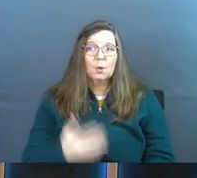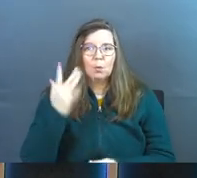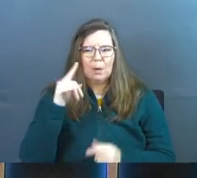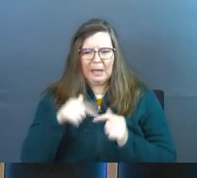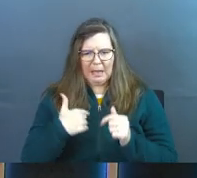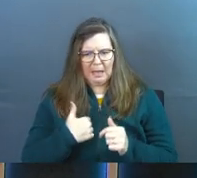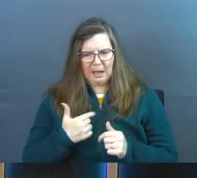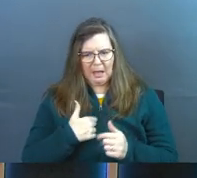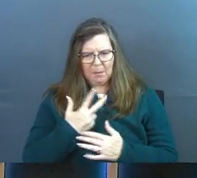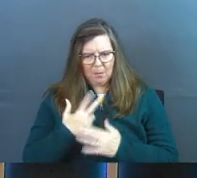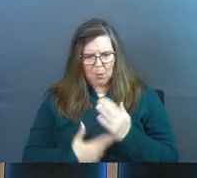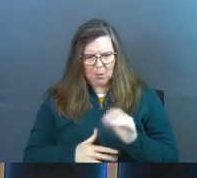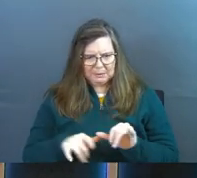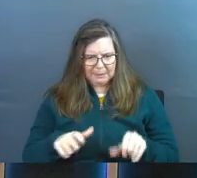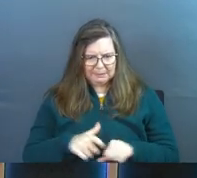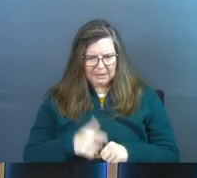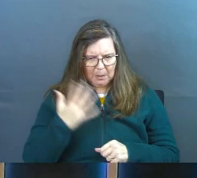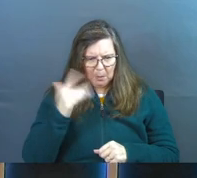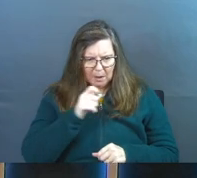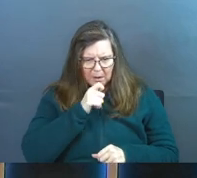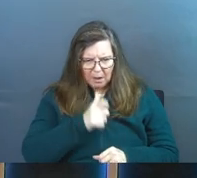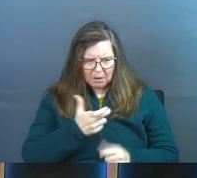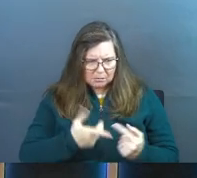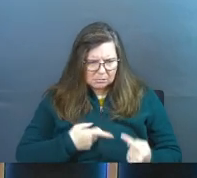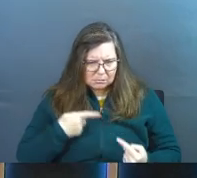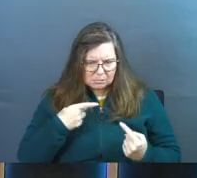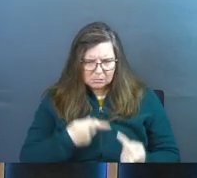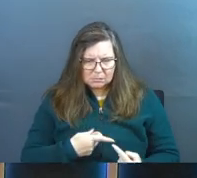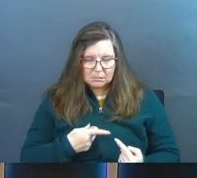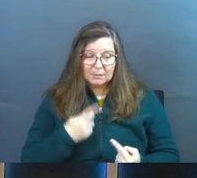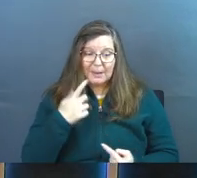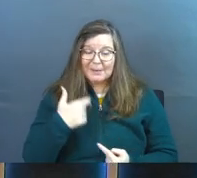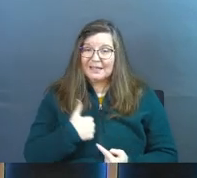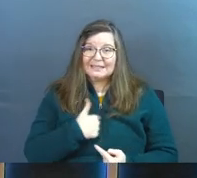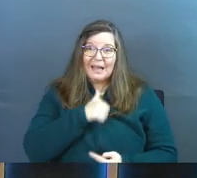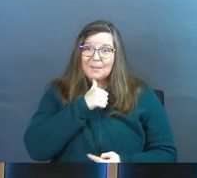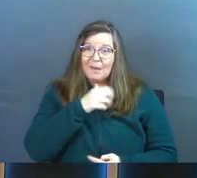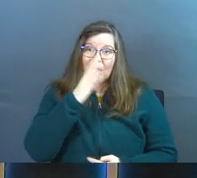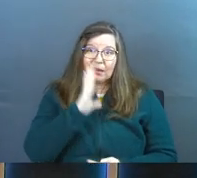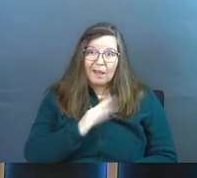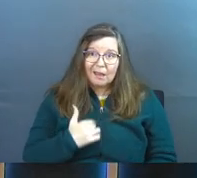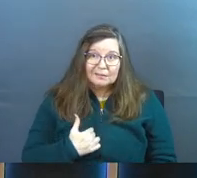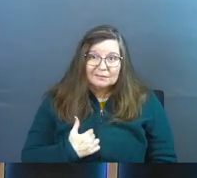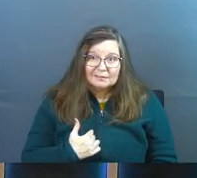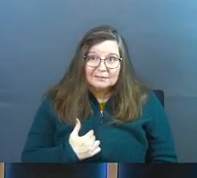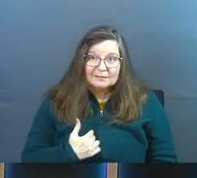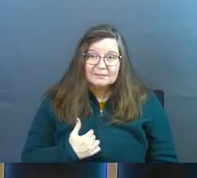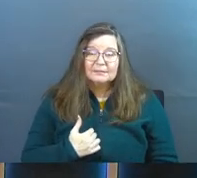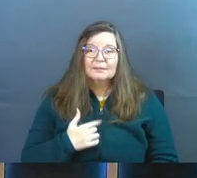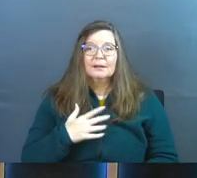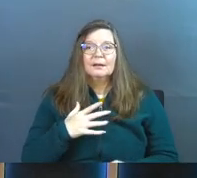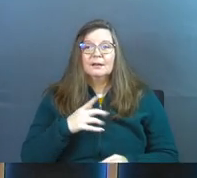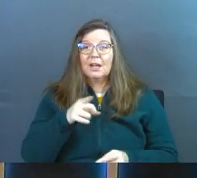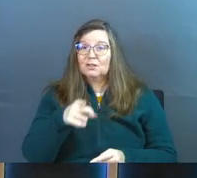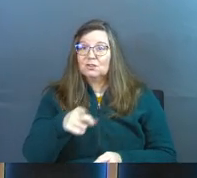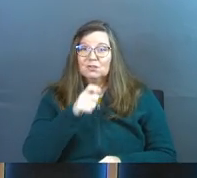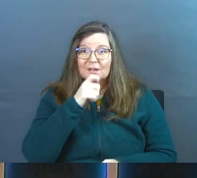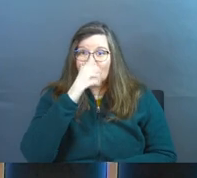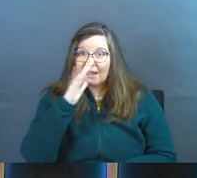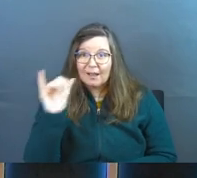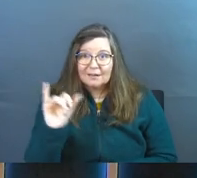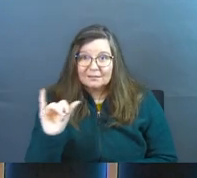Why can't I be both at the exact same time? Because I'm not God. And neither are